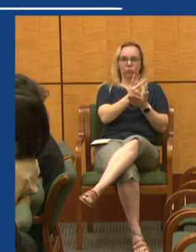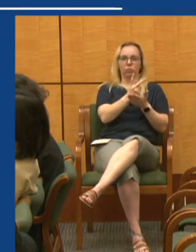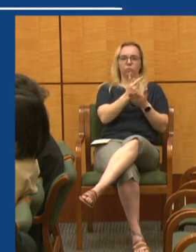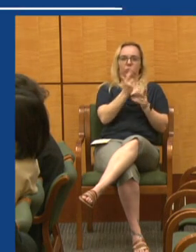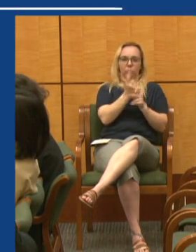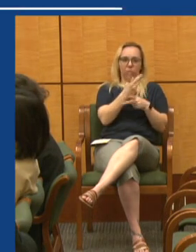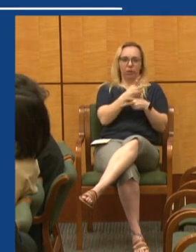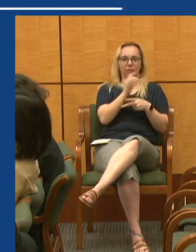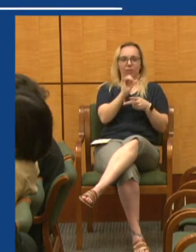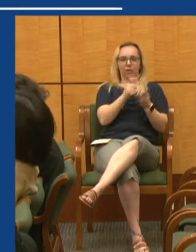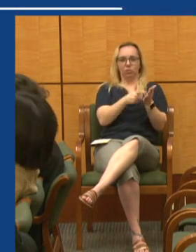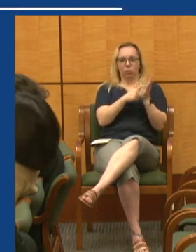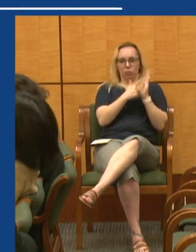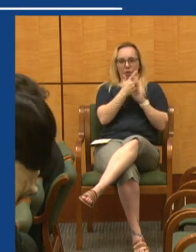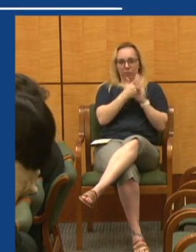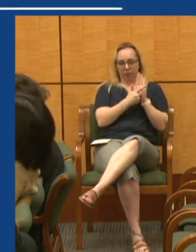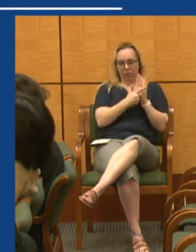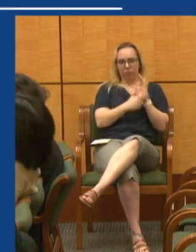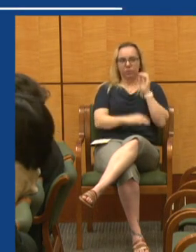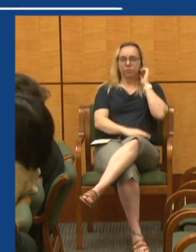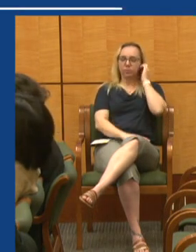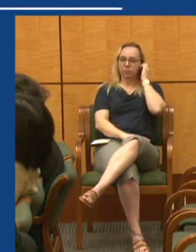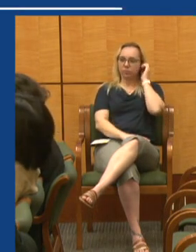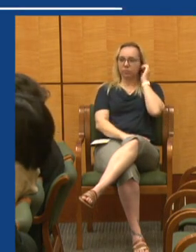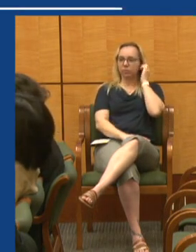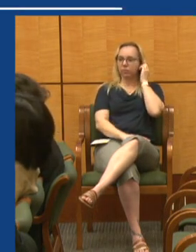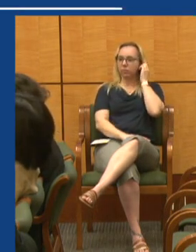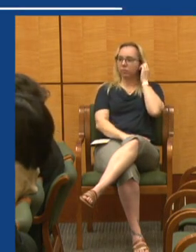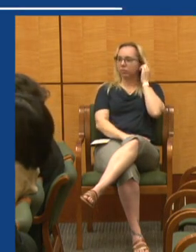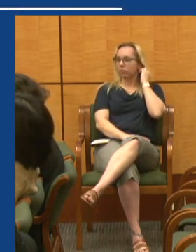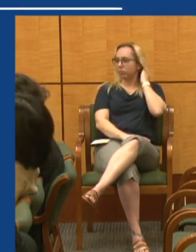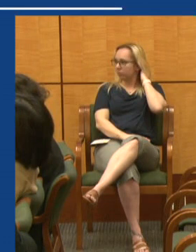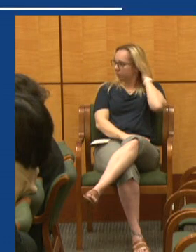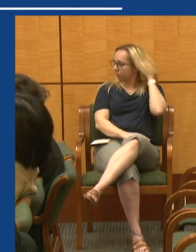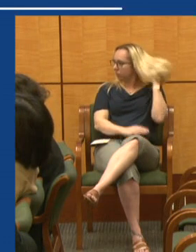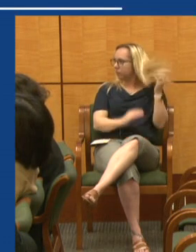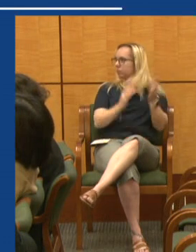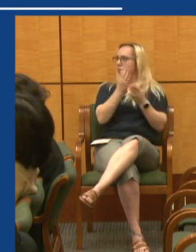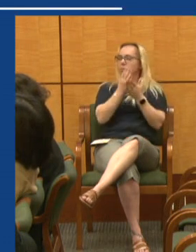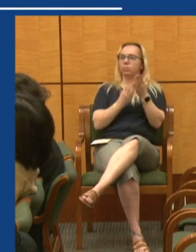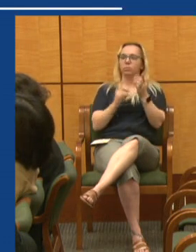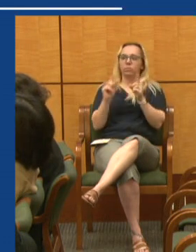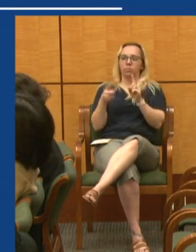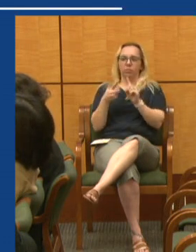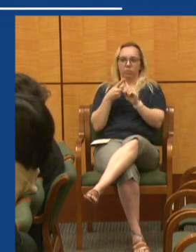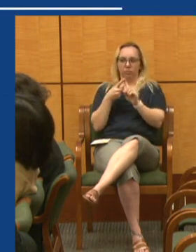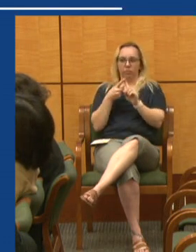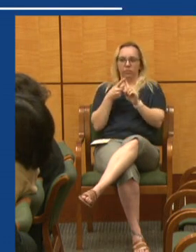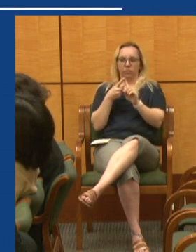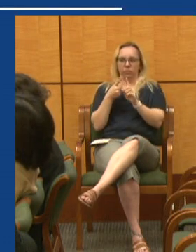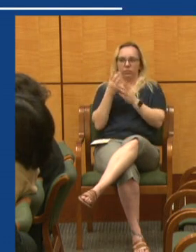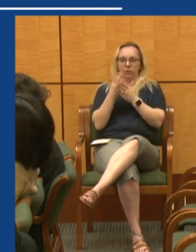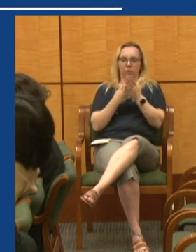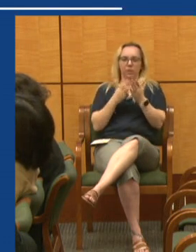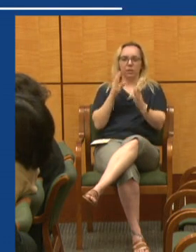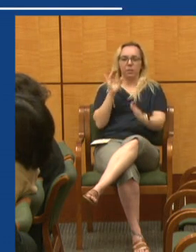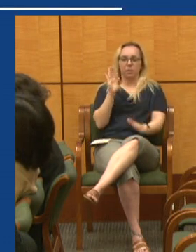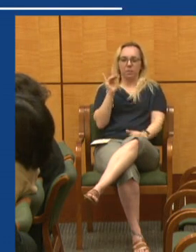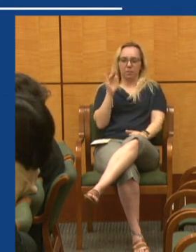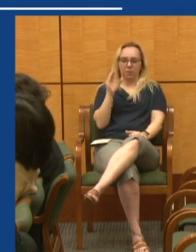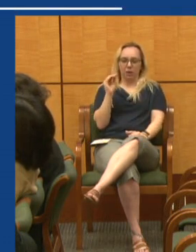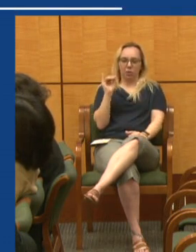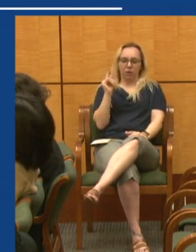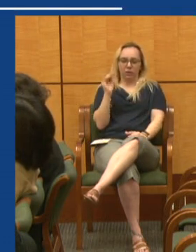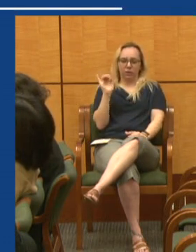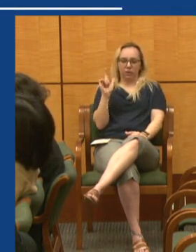law. Now there is a component about some of the bioidentical products,